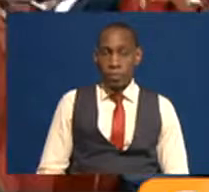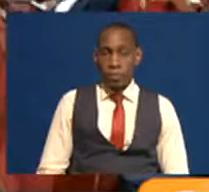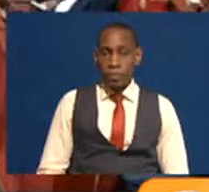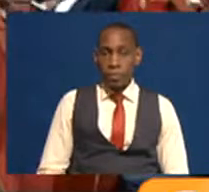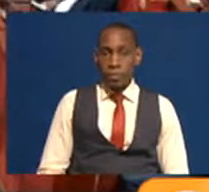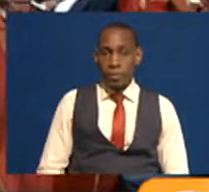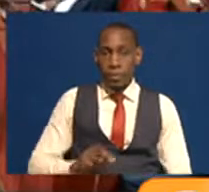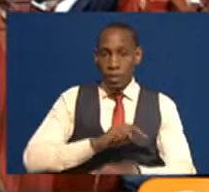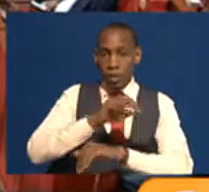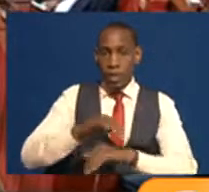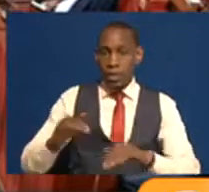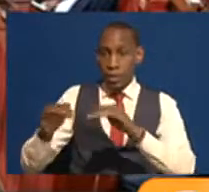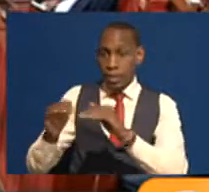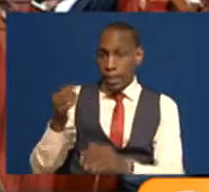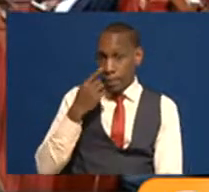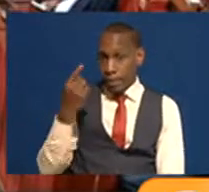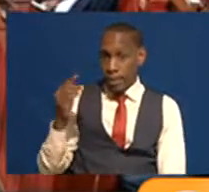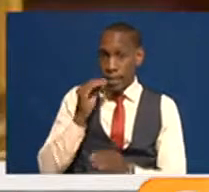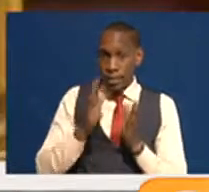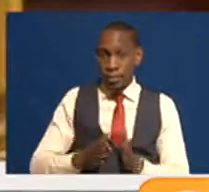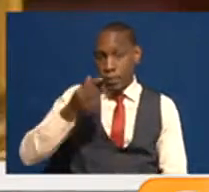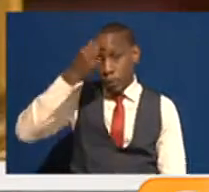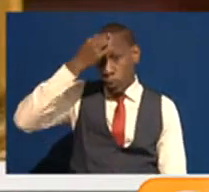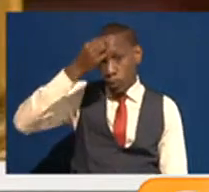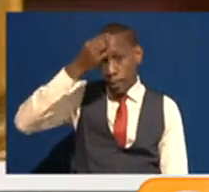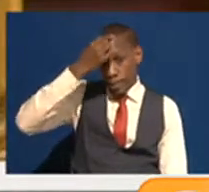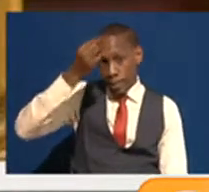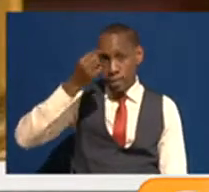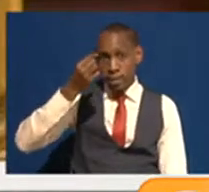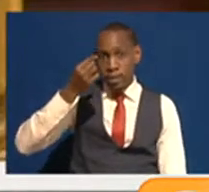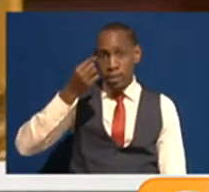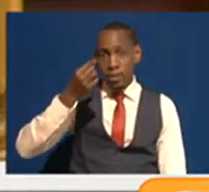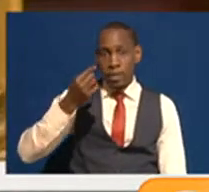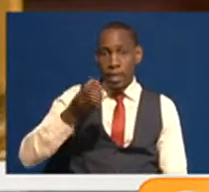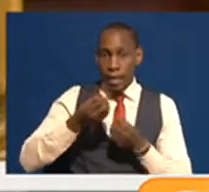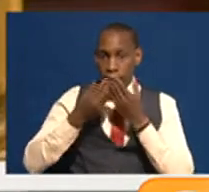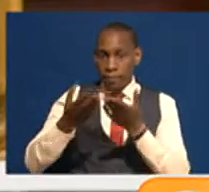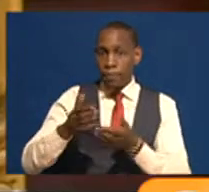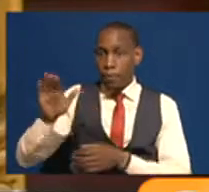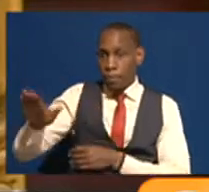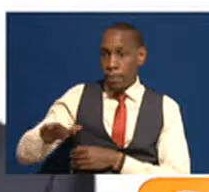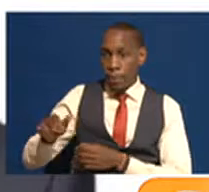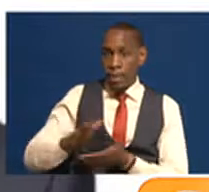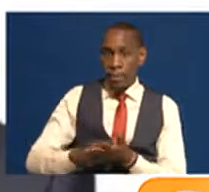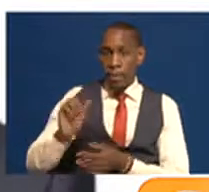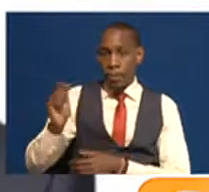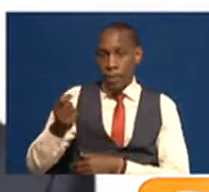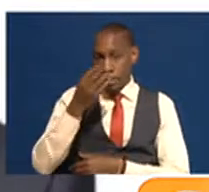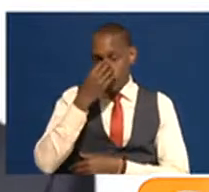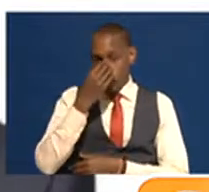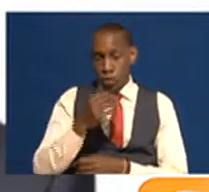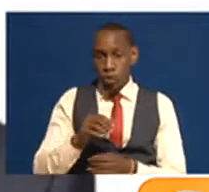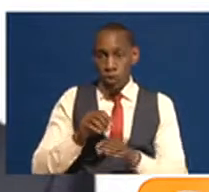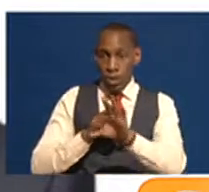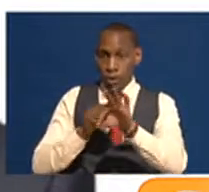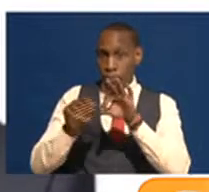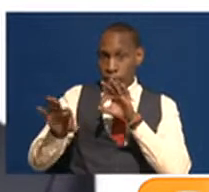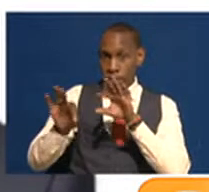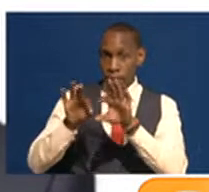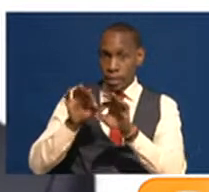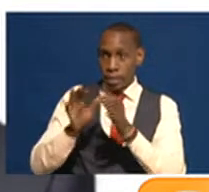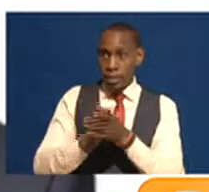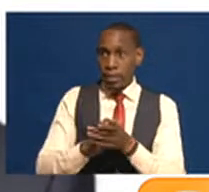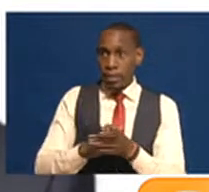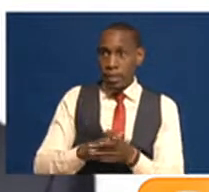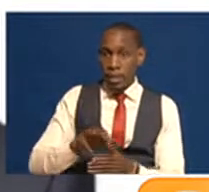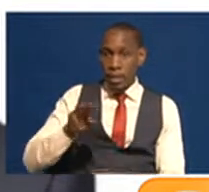In the National Assembly, Speaker Moses Wetangula communicated to the House President William Ruto's nomination of